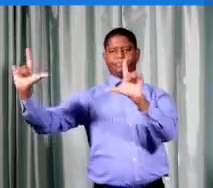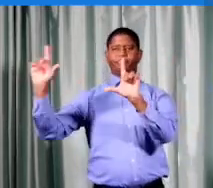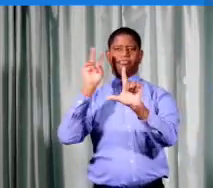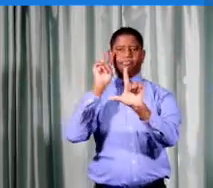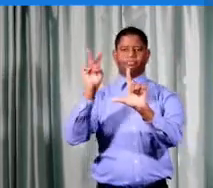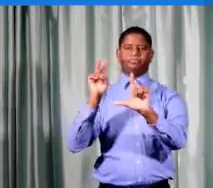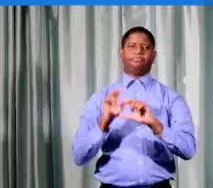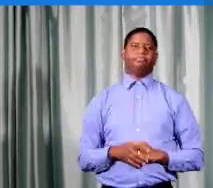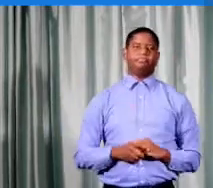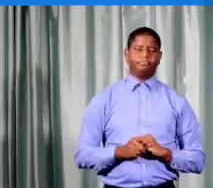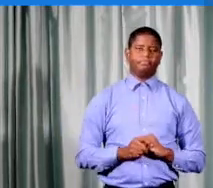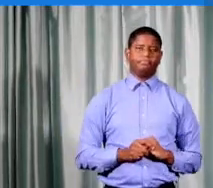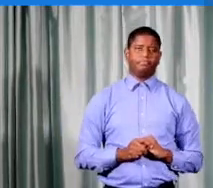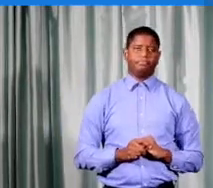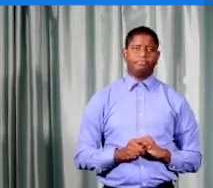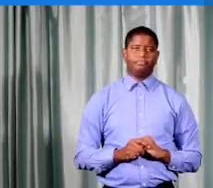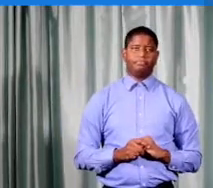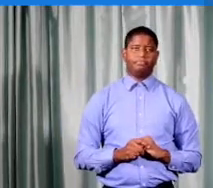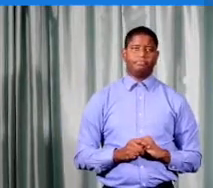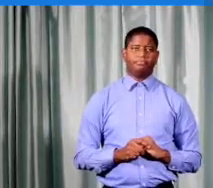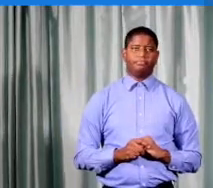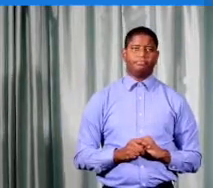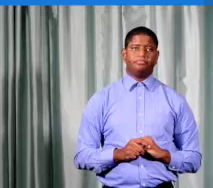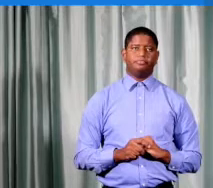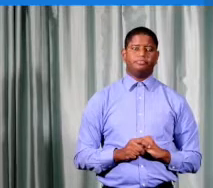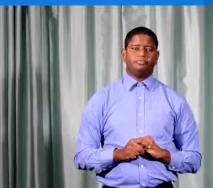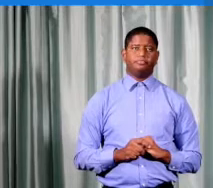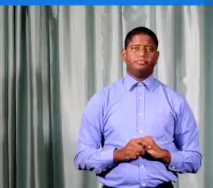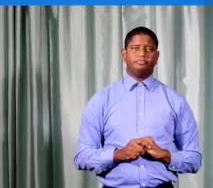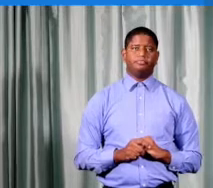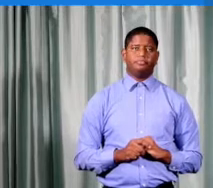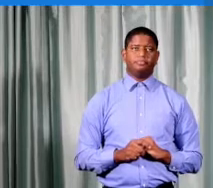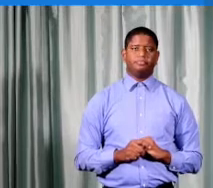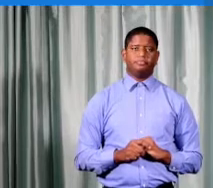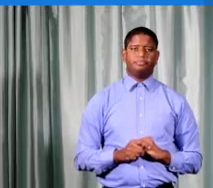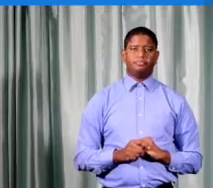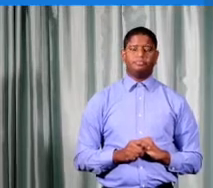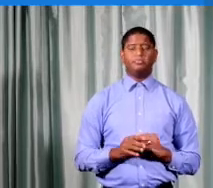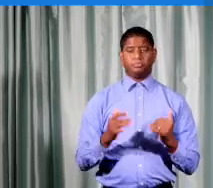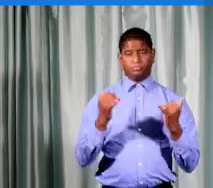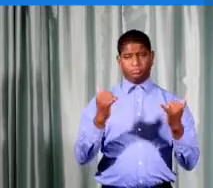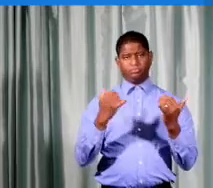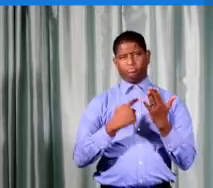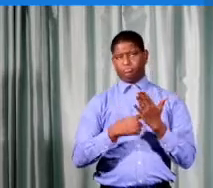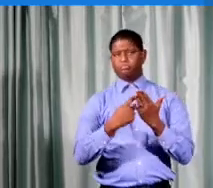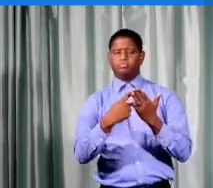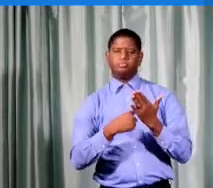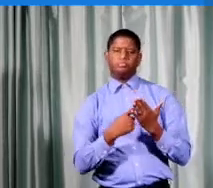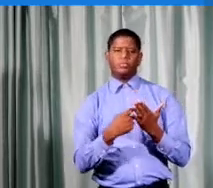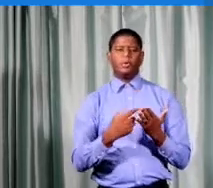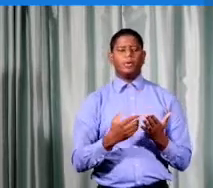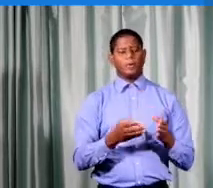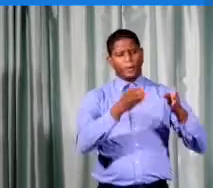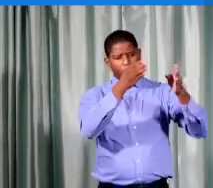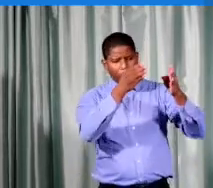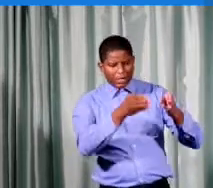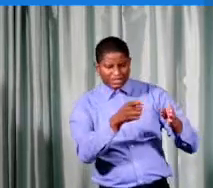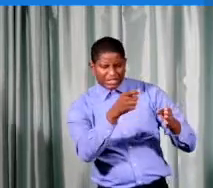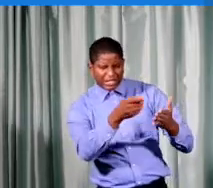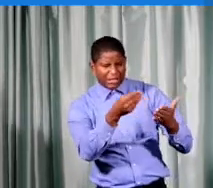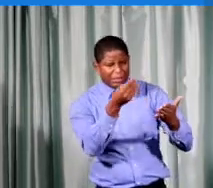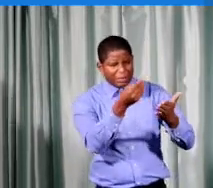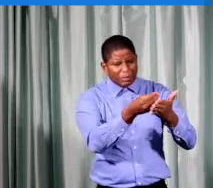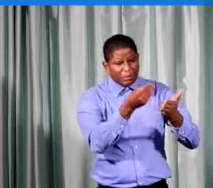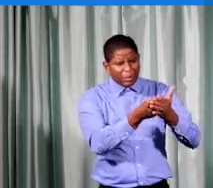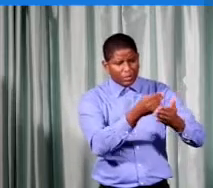Right? We okay? So we begin. Normally you and your whoever doing your accounts would have the argument about the